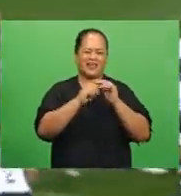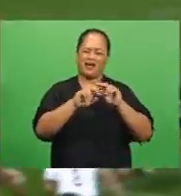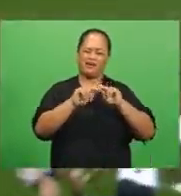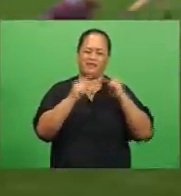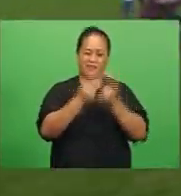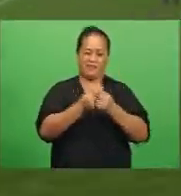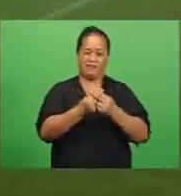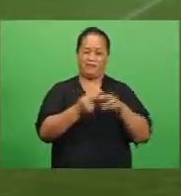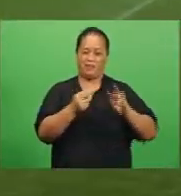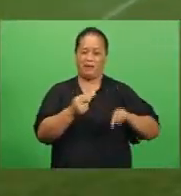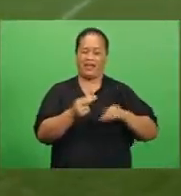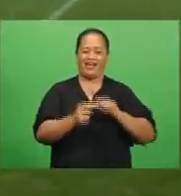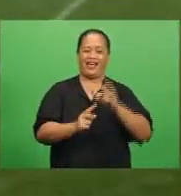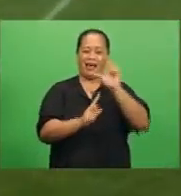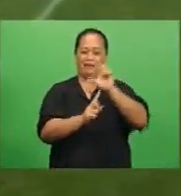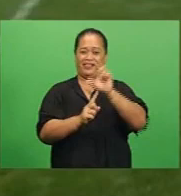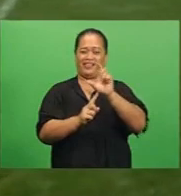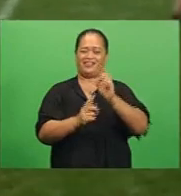I retire. So